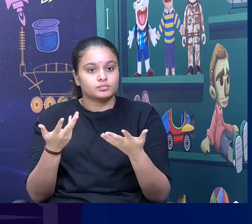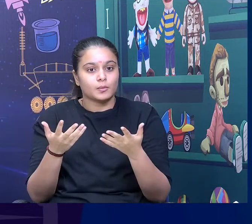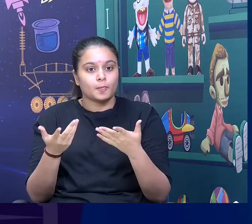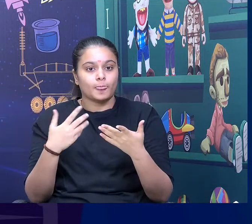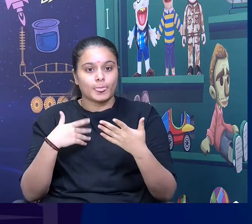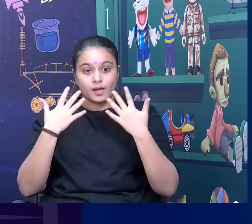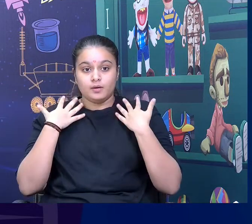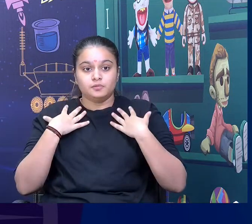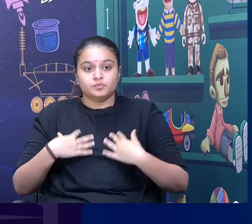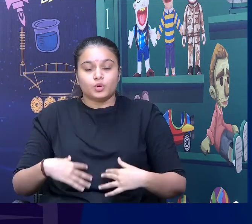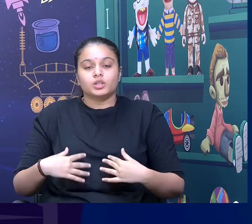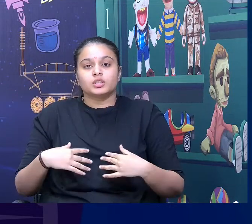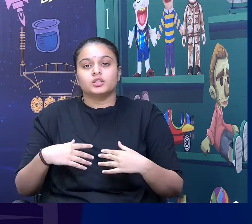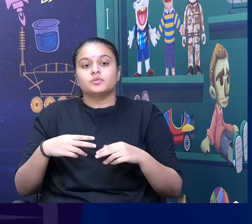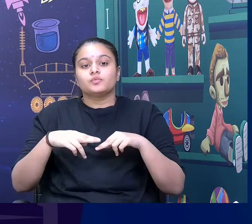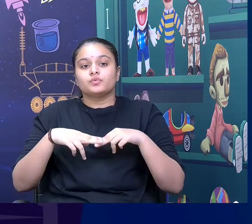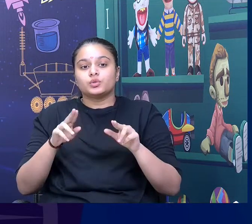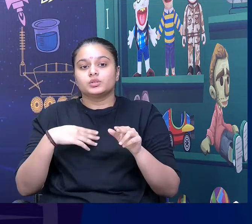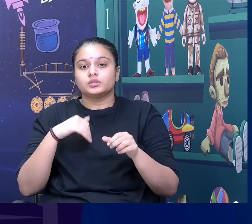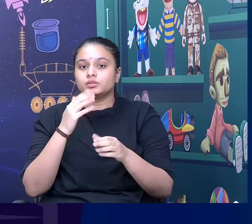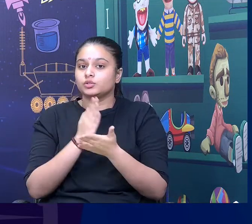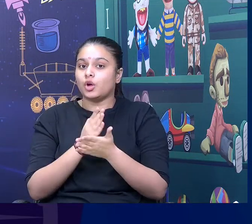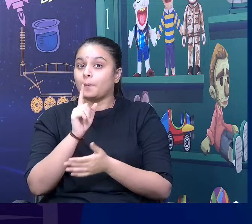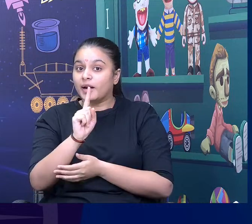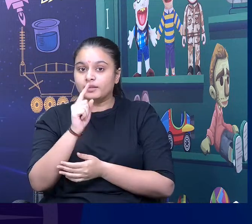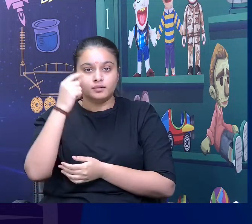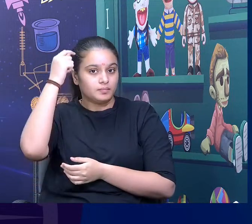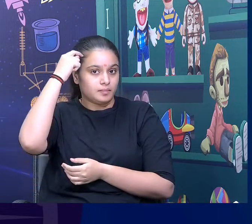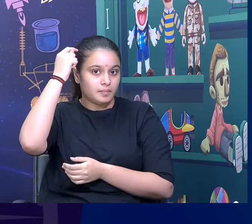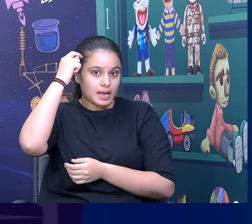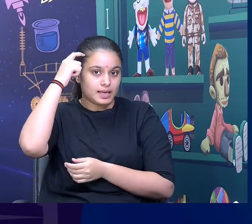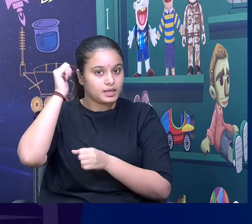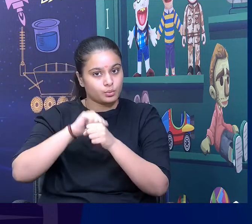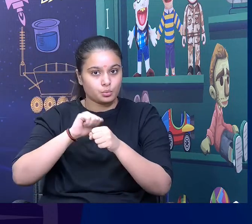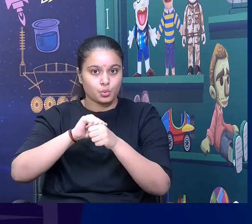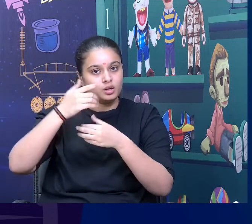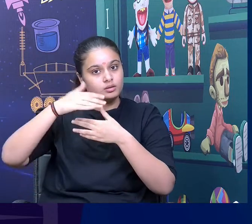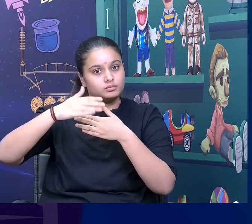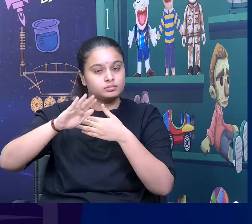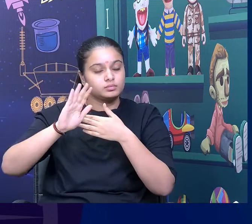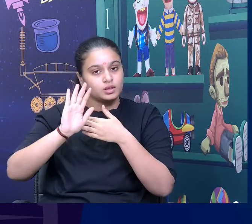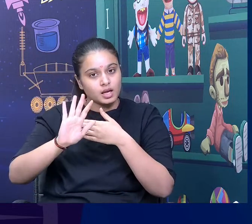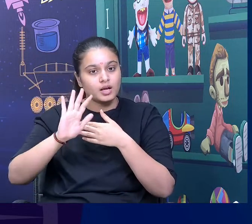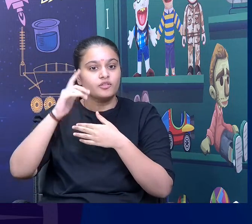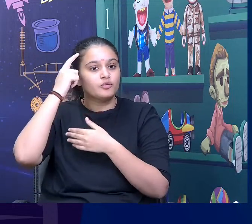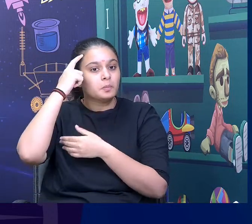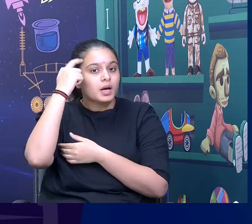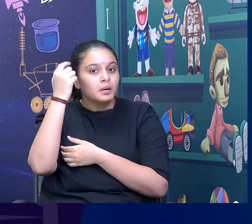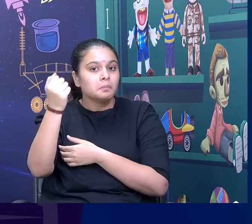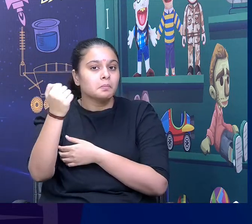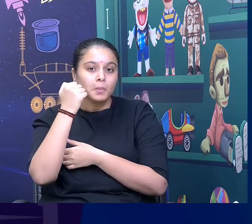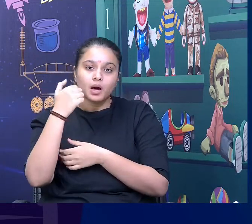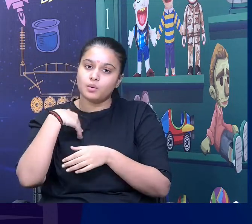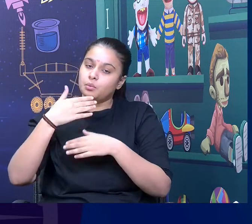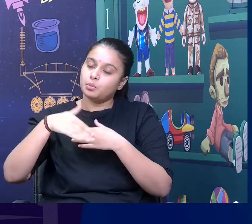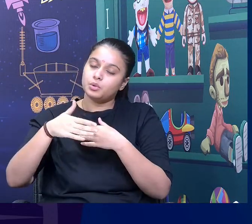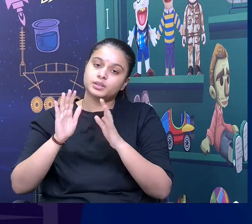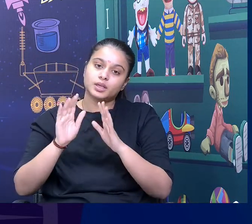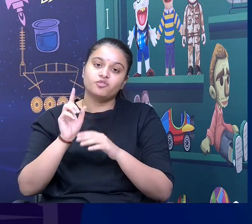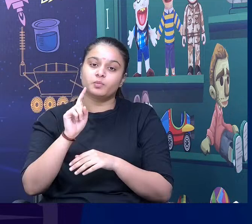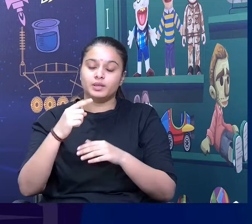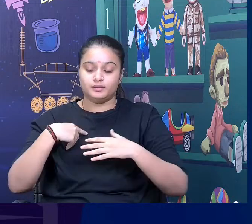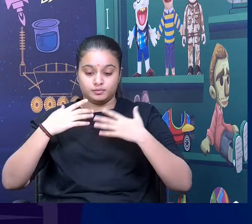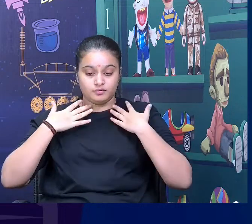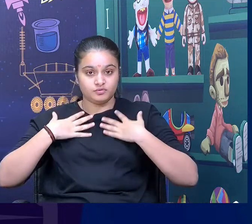complete paralysis of the body, but the mind works. It doesn't affect the mind or the powers of the mind, but it does affect your